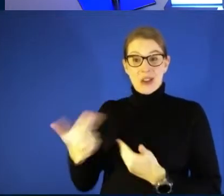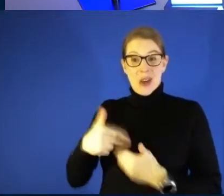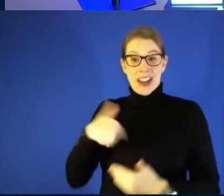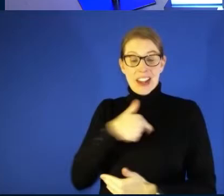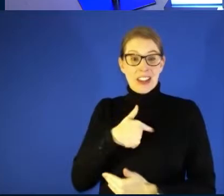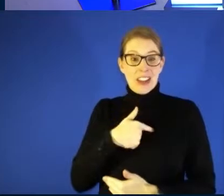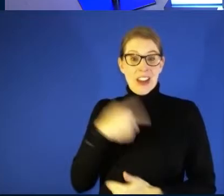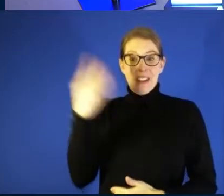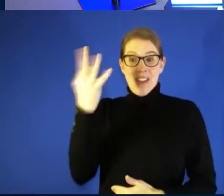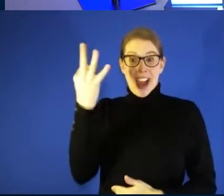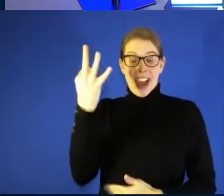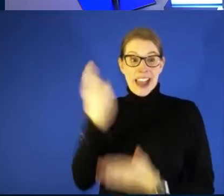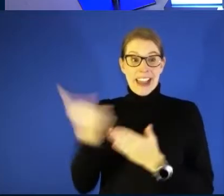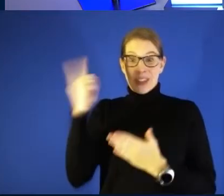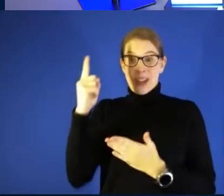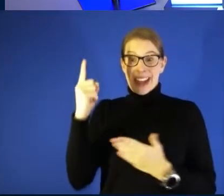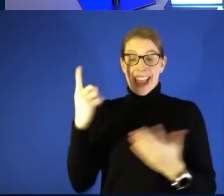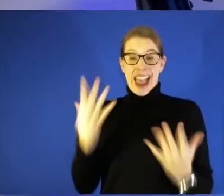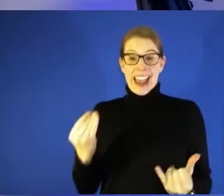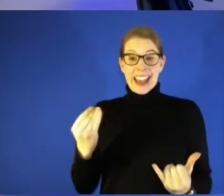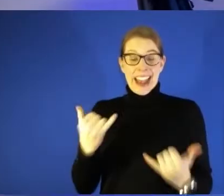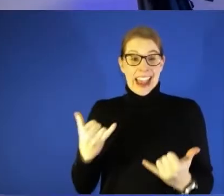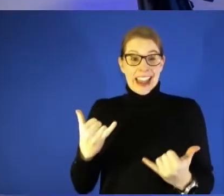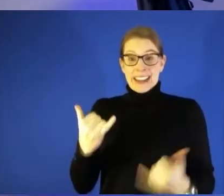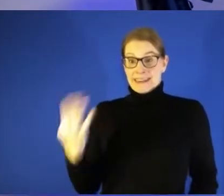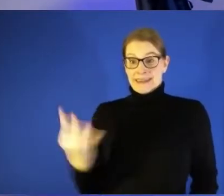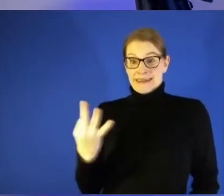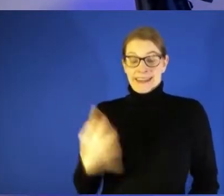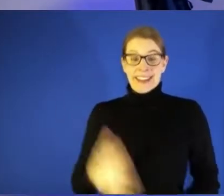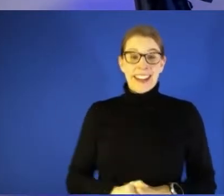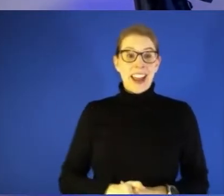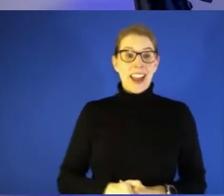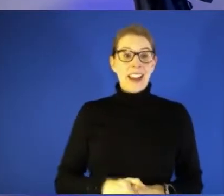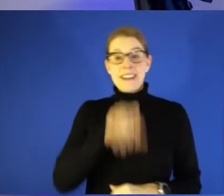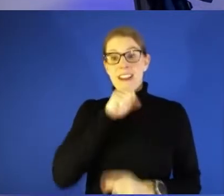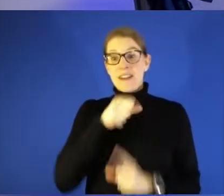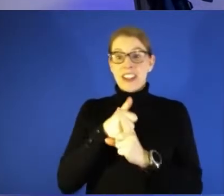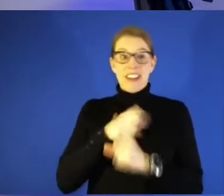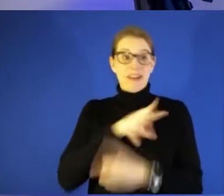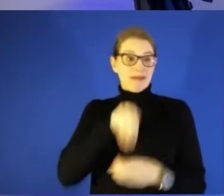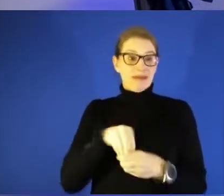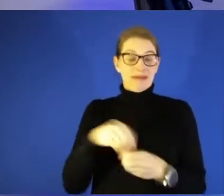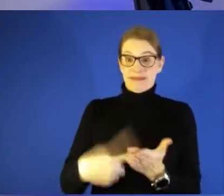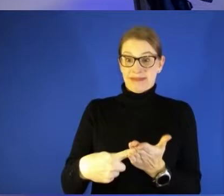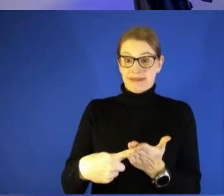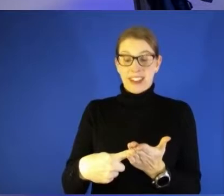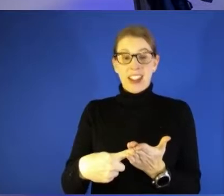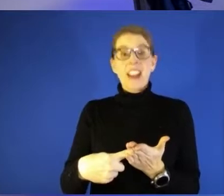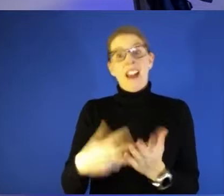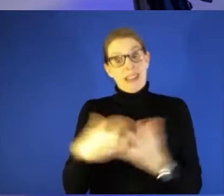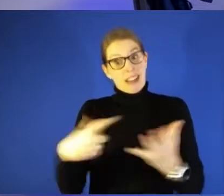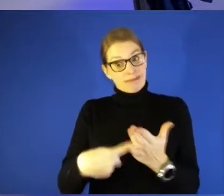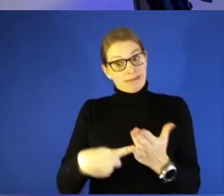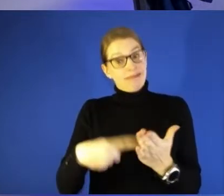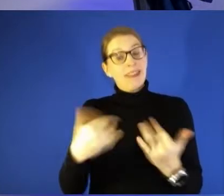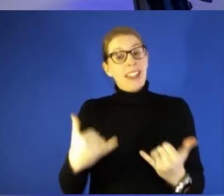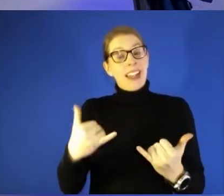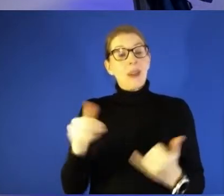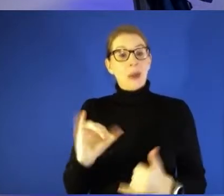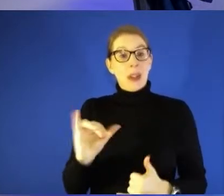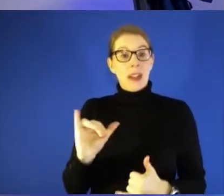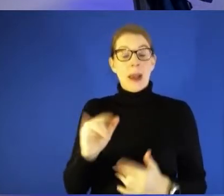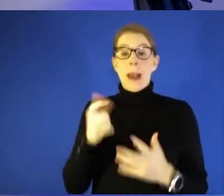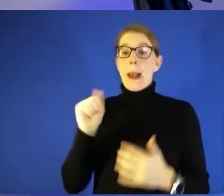great way to end the week. I love it when you're here. Lots to talk about. Okay, Amanda, I'm going to start with you. People think